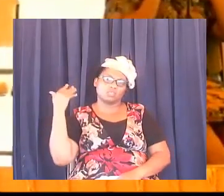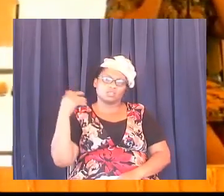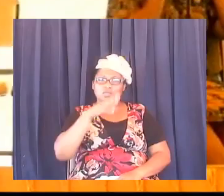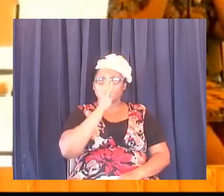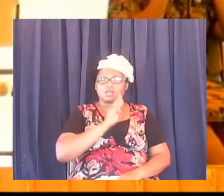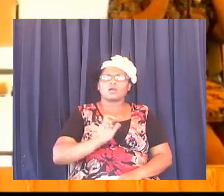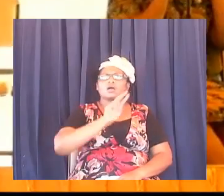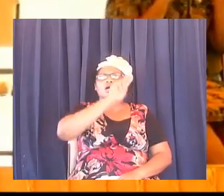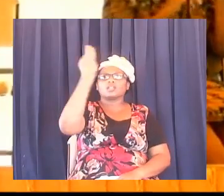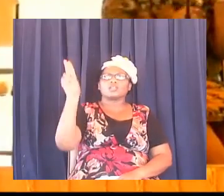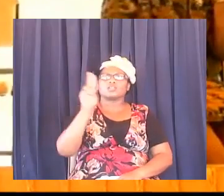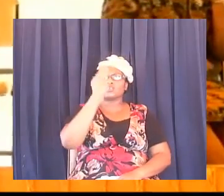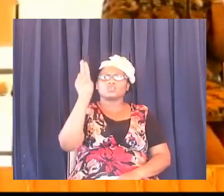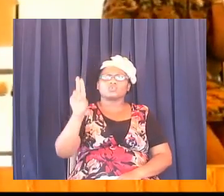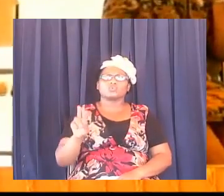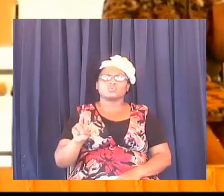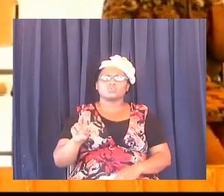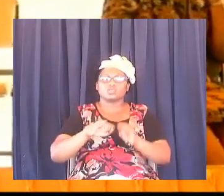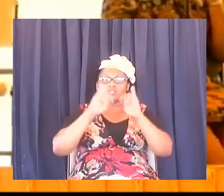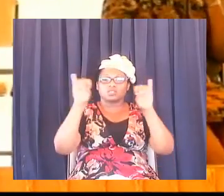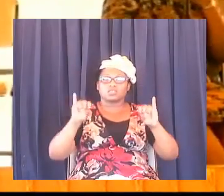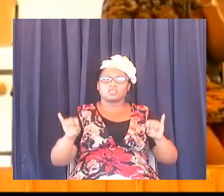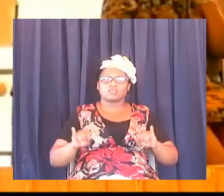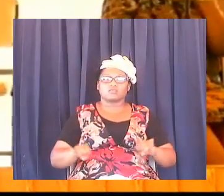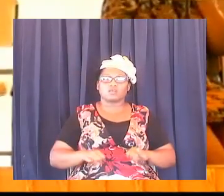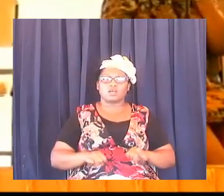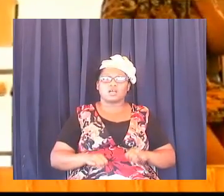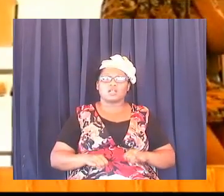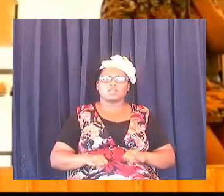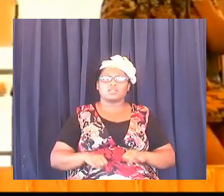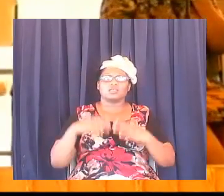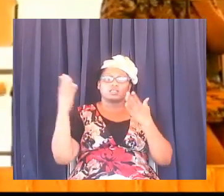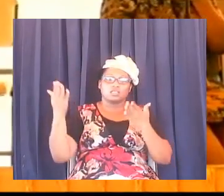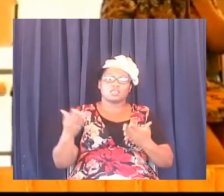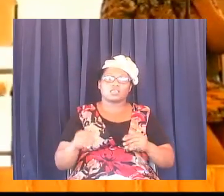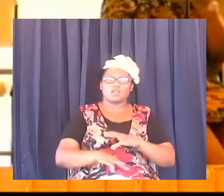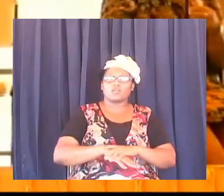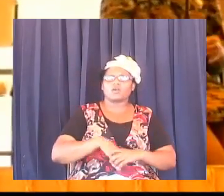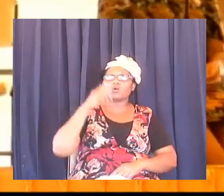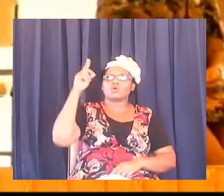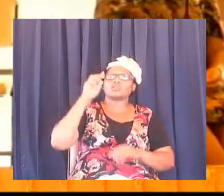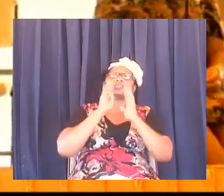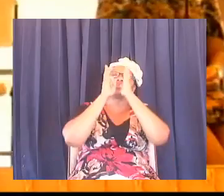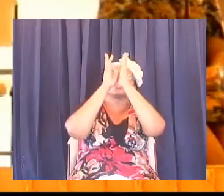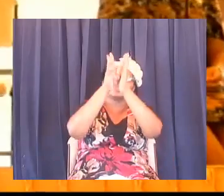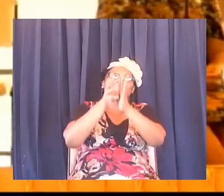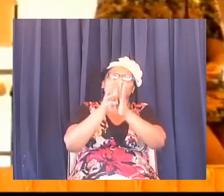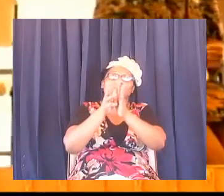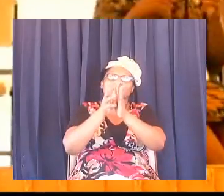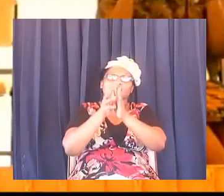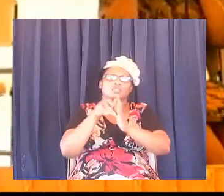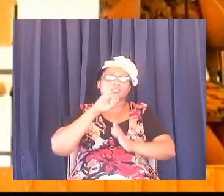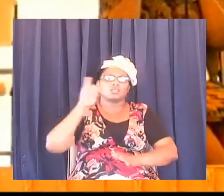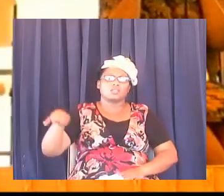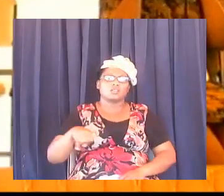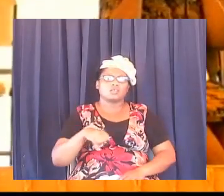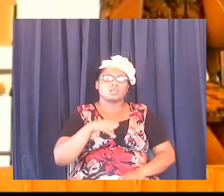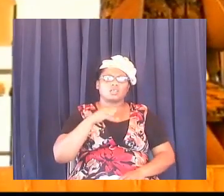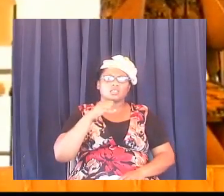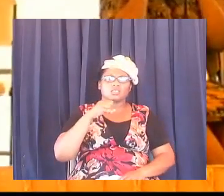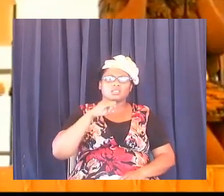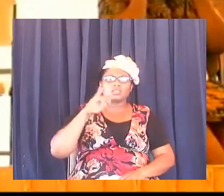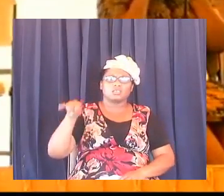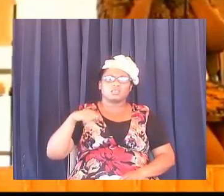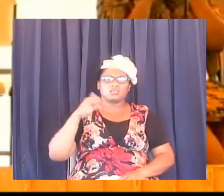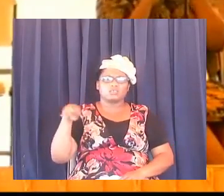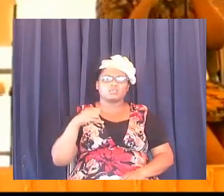used individuals to carry out his will. Praise God. When you look at Joseph, Joseph was